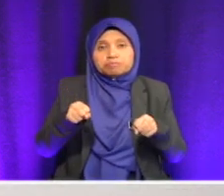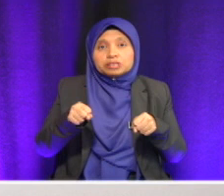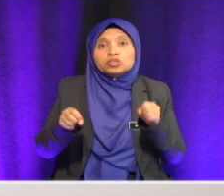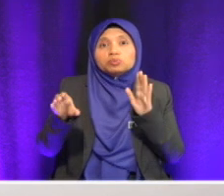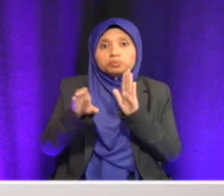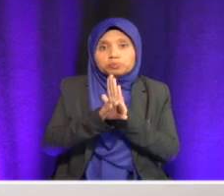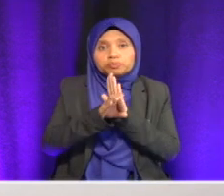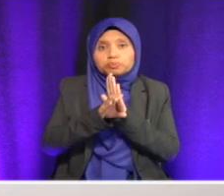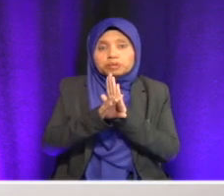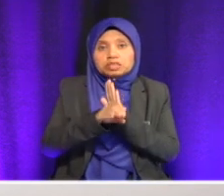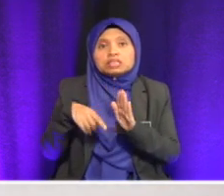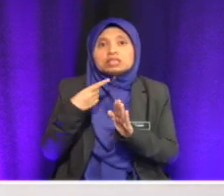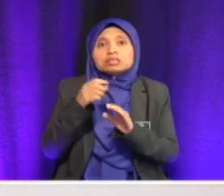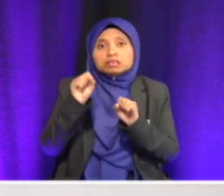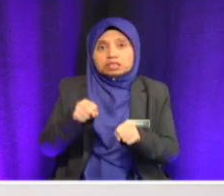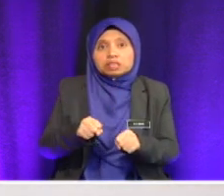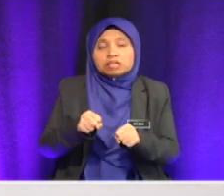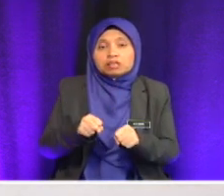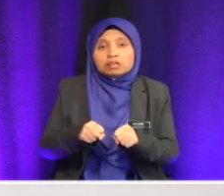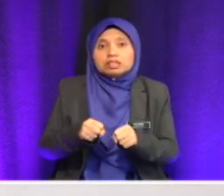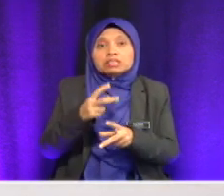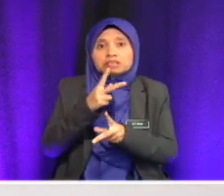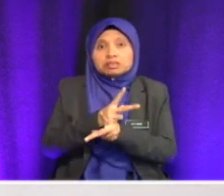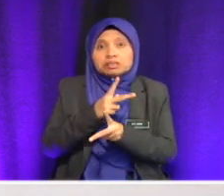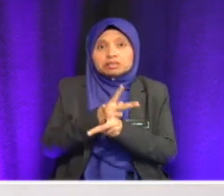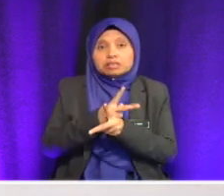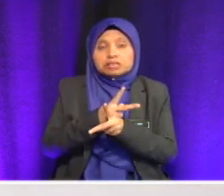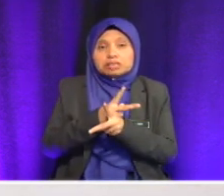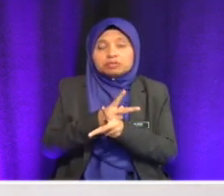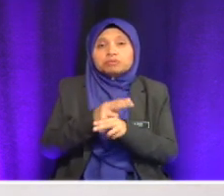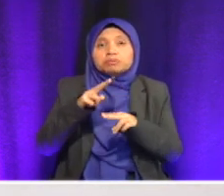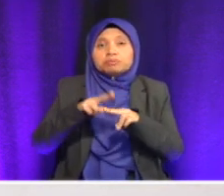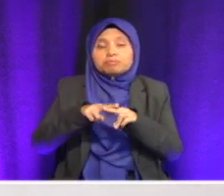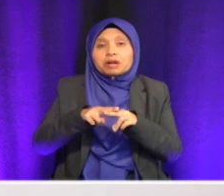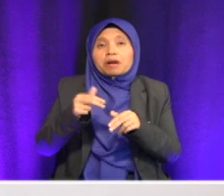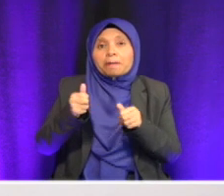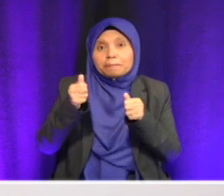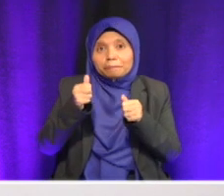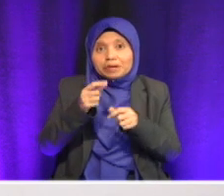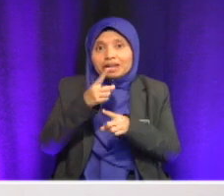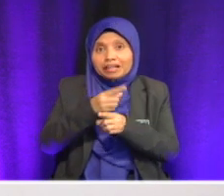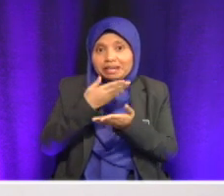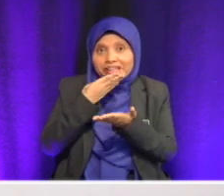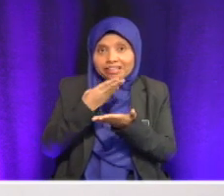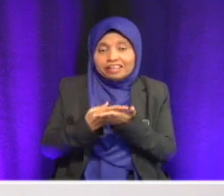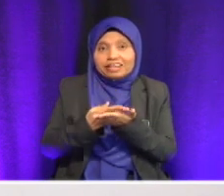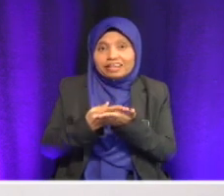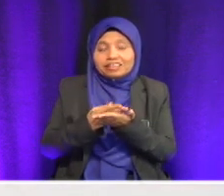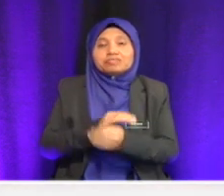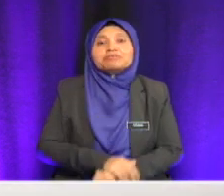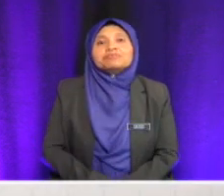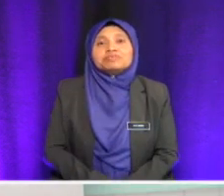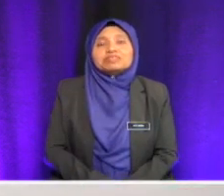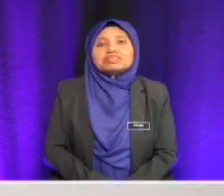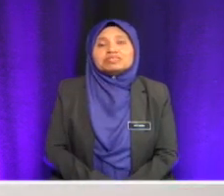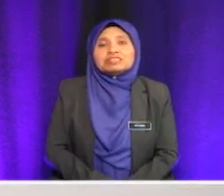example, we can keep quiet when needed, sit properly, and listen attentively and speak politely.